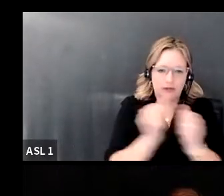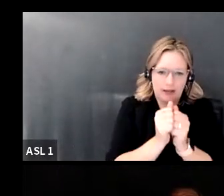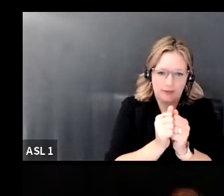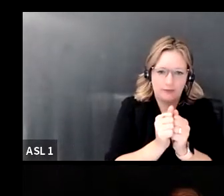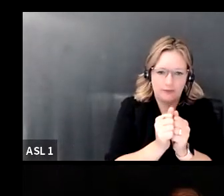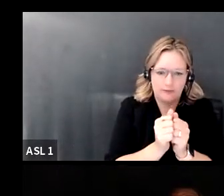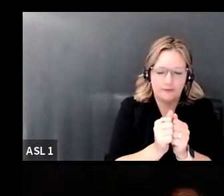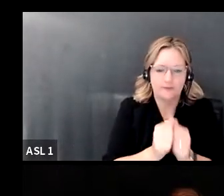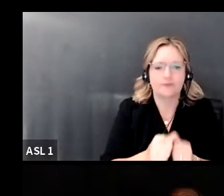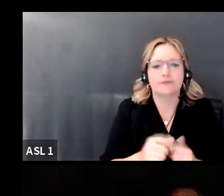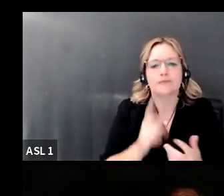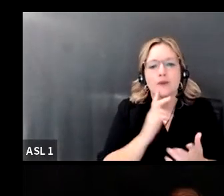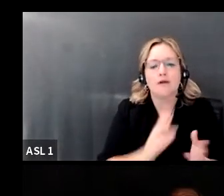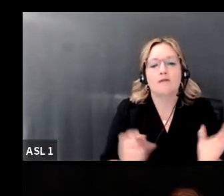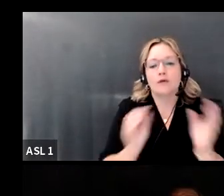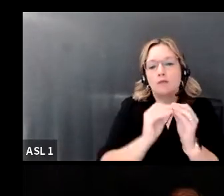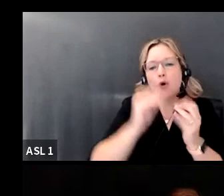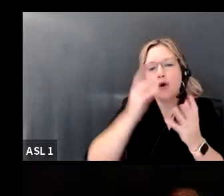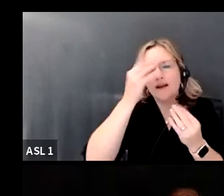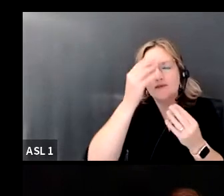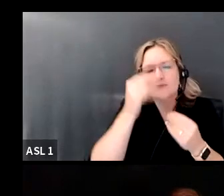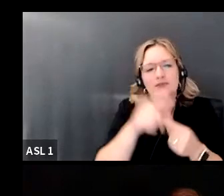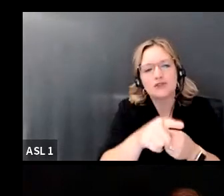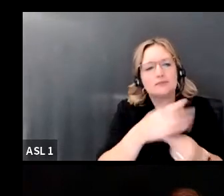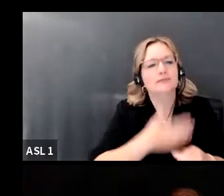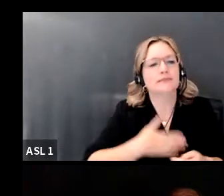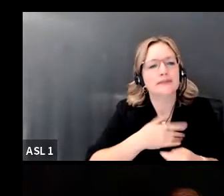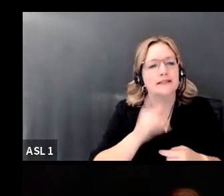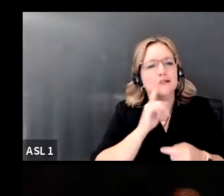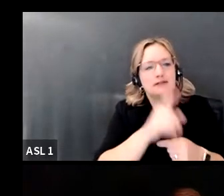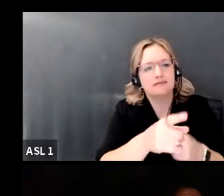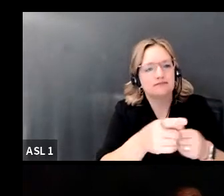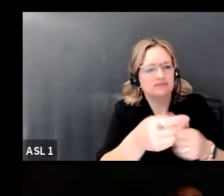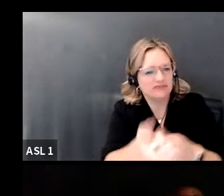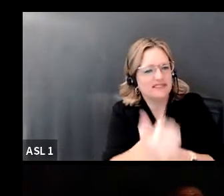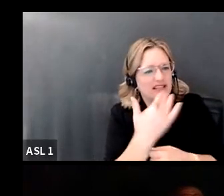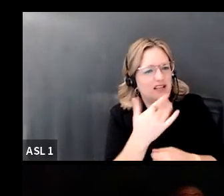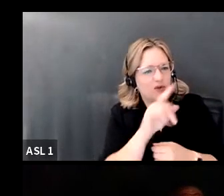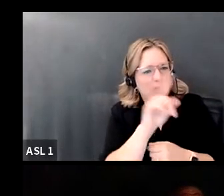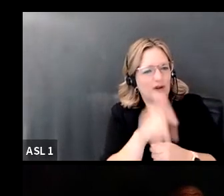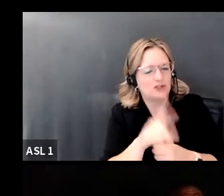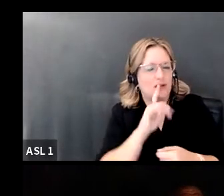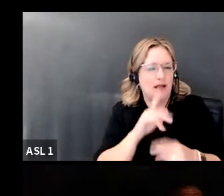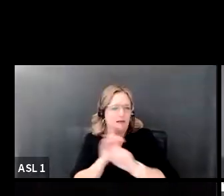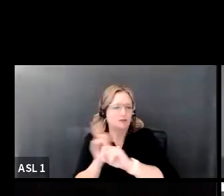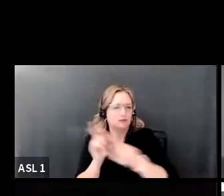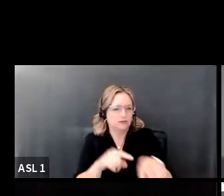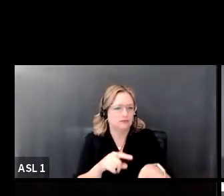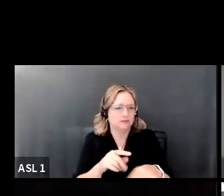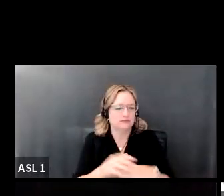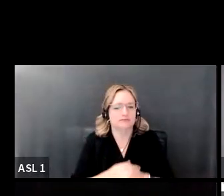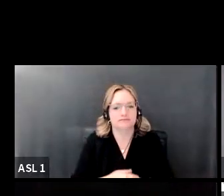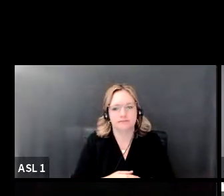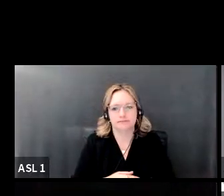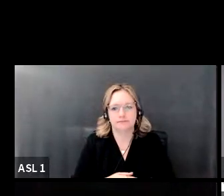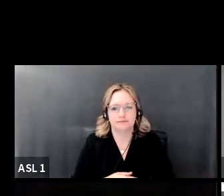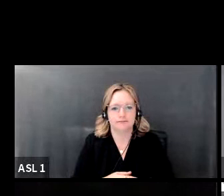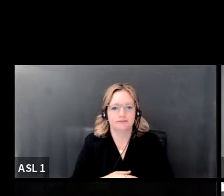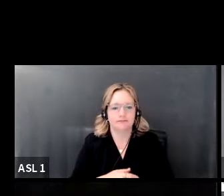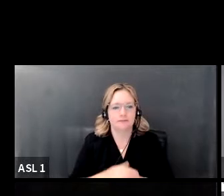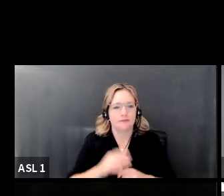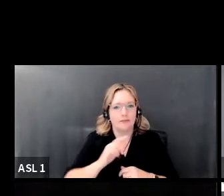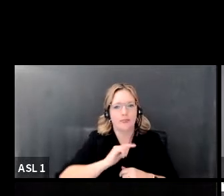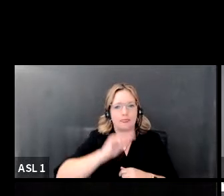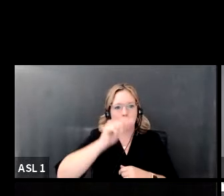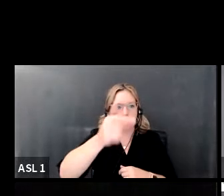provide more information for your other questions in the when they report i appreciate that chief and i'd also love to